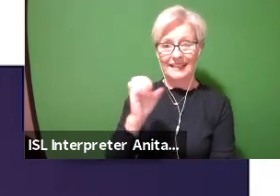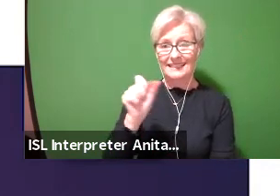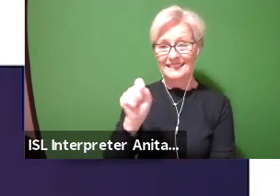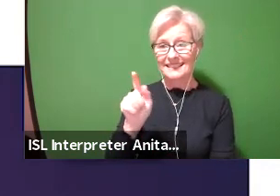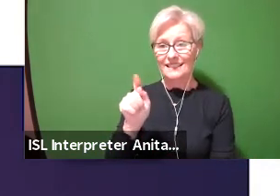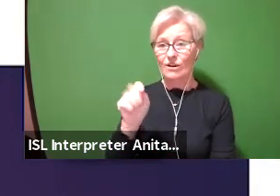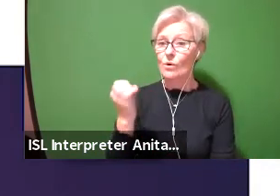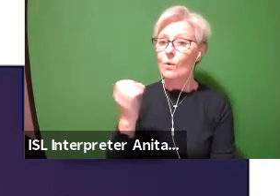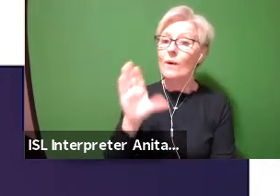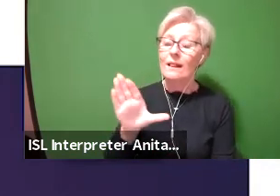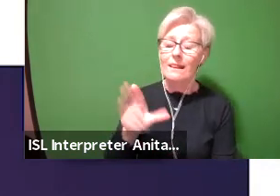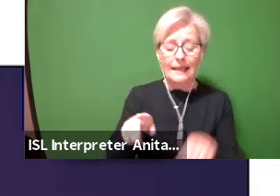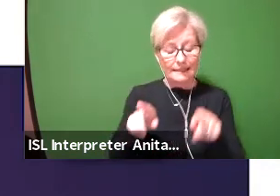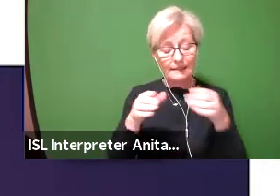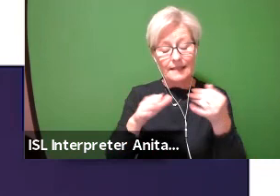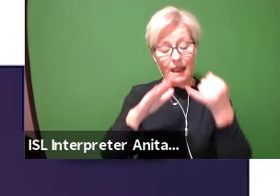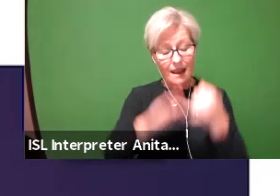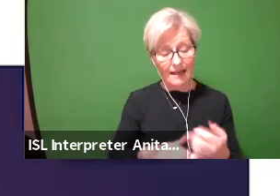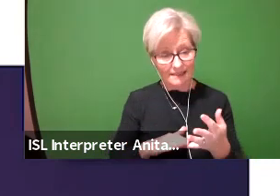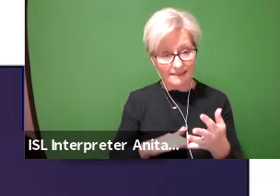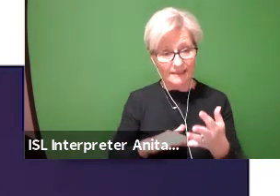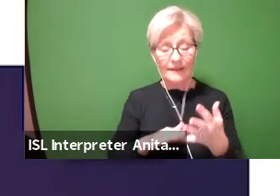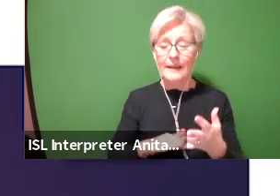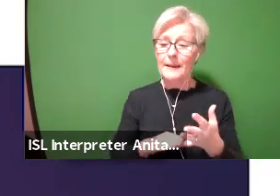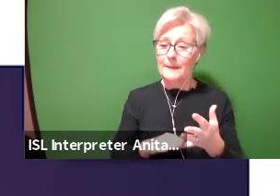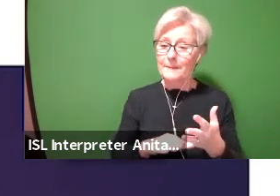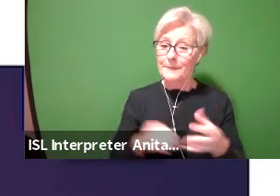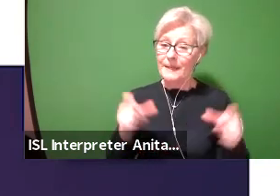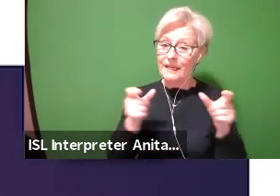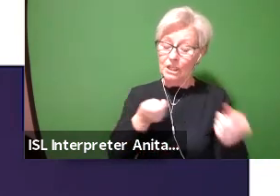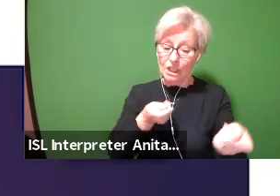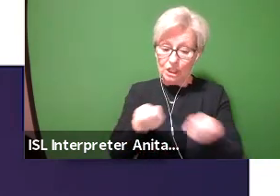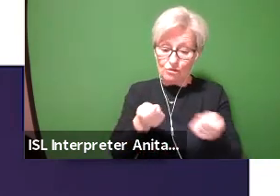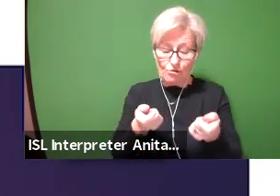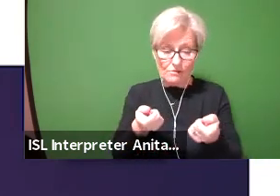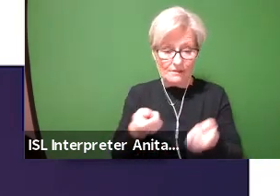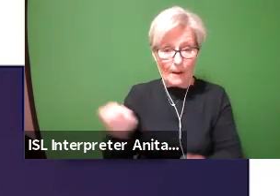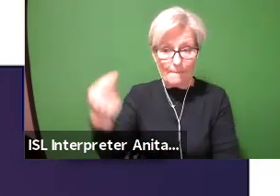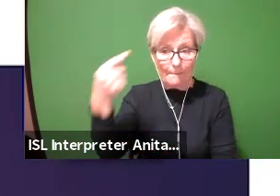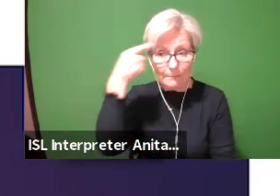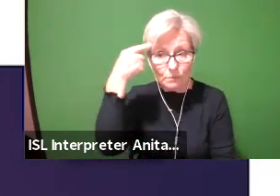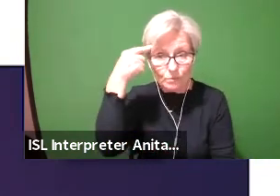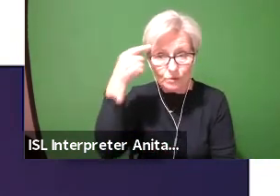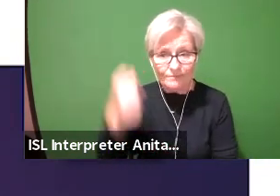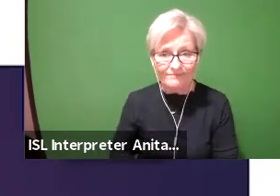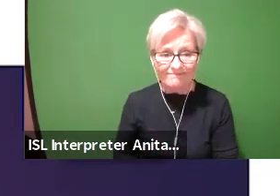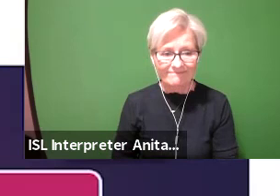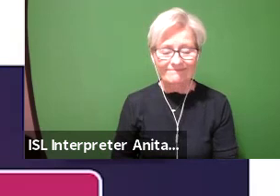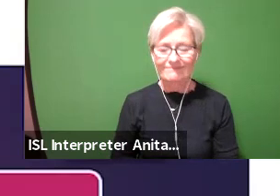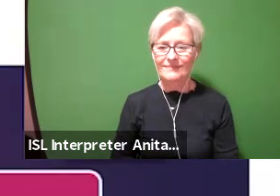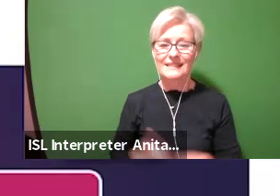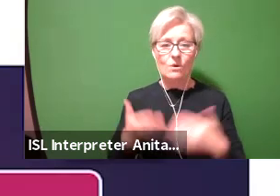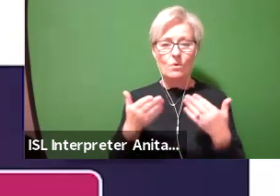boosts the production of serotonin, and that is a chemical that will help balance our mood. So this leads us on to some of those